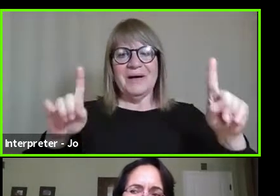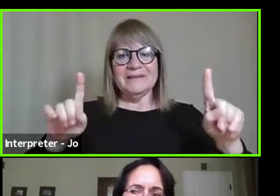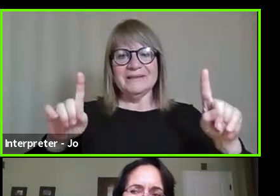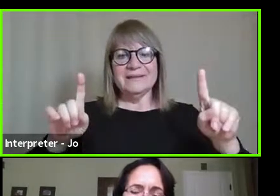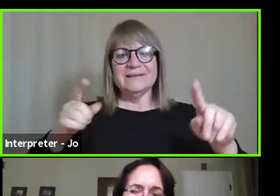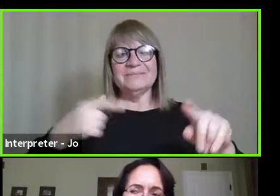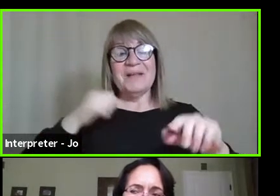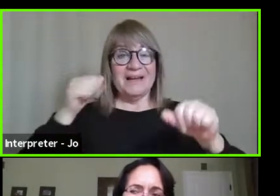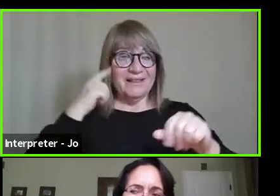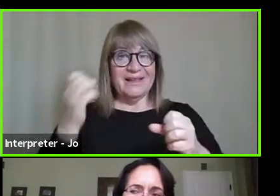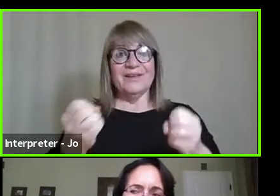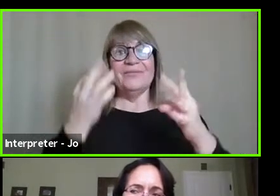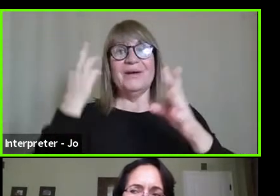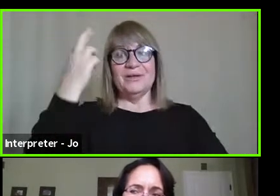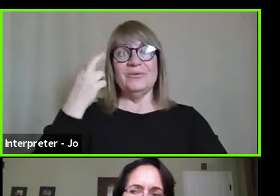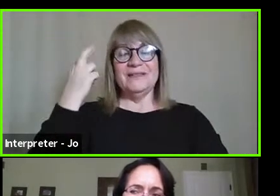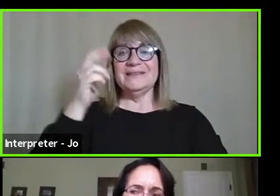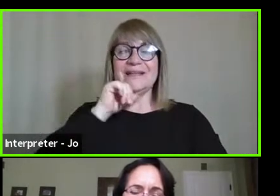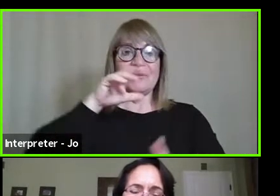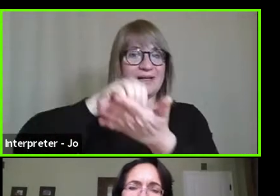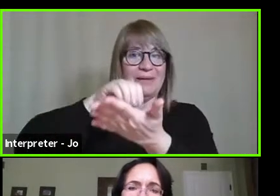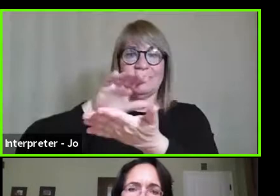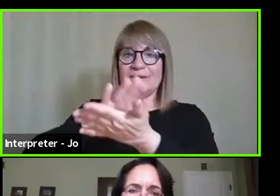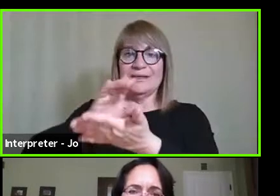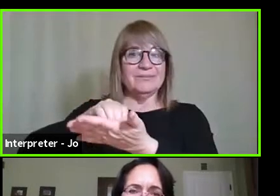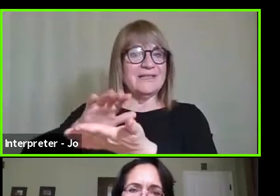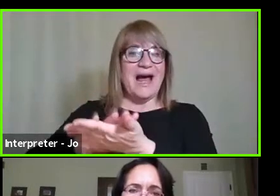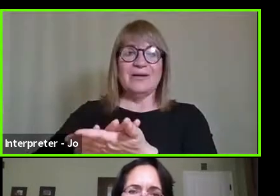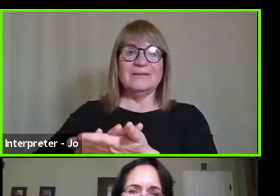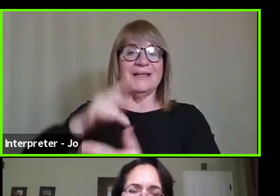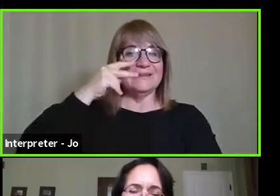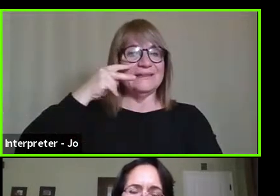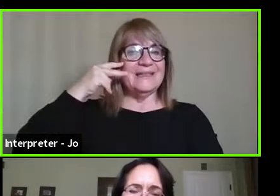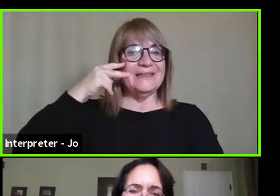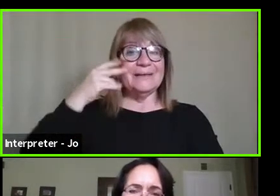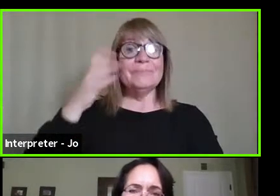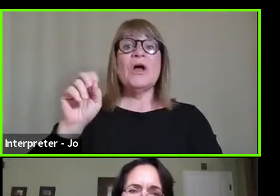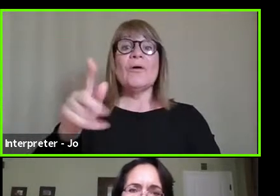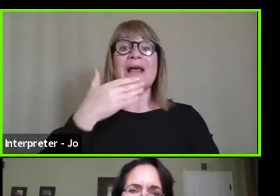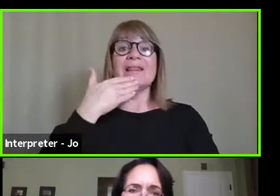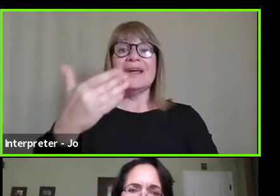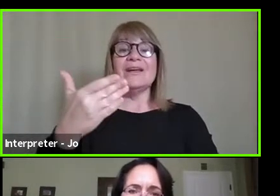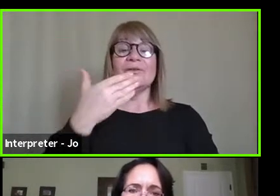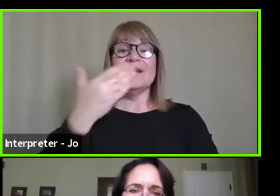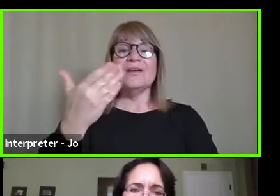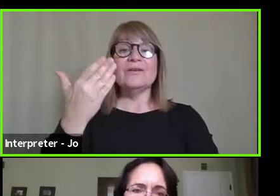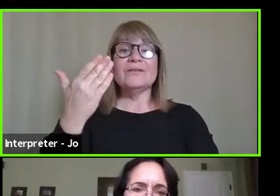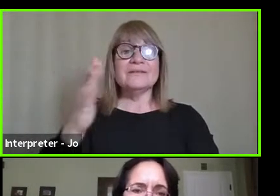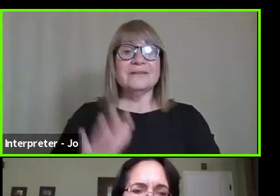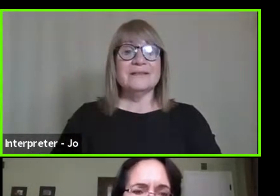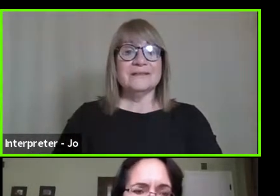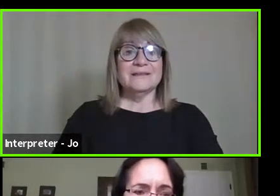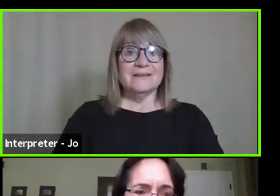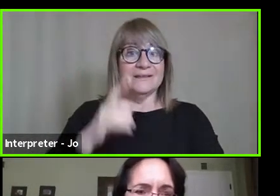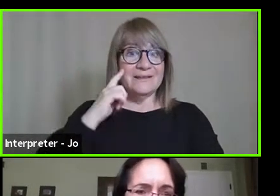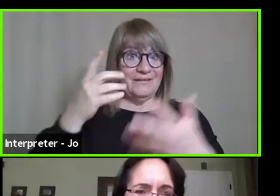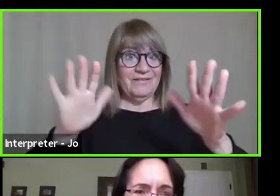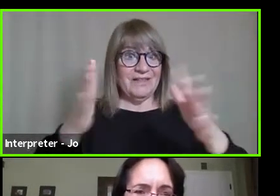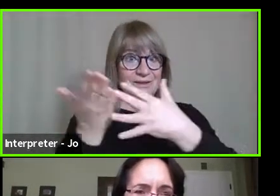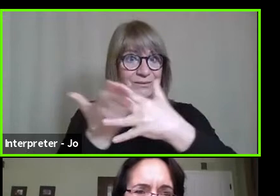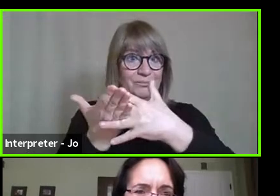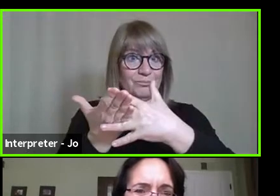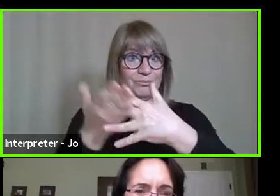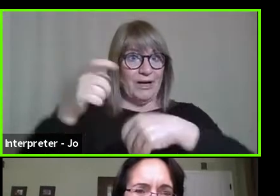of many reasons they would not have listed them as indian during that period all right thank you thank you so much so that's i'll just